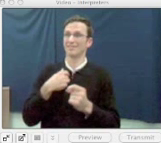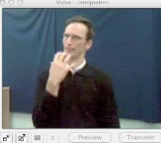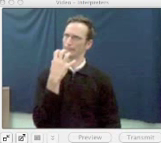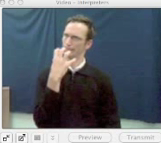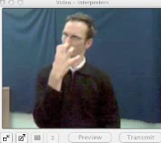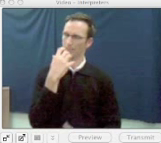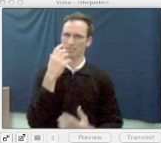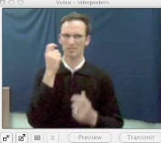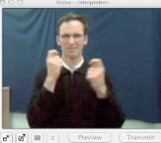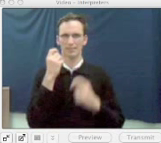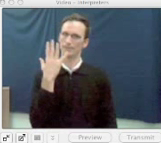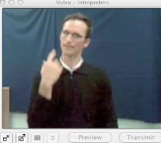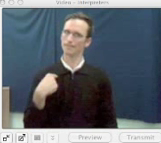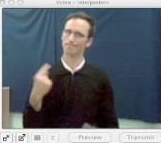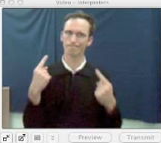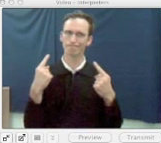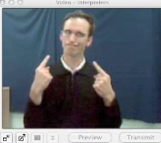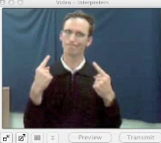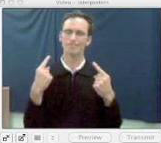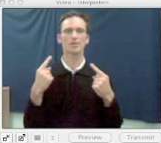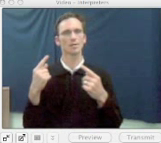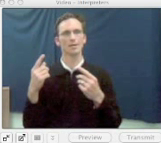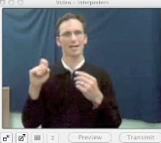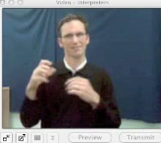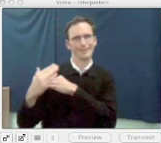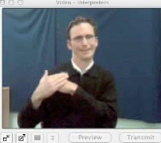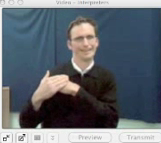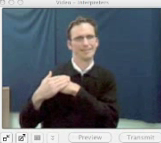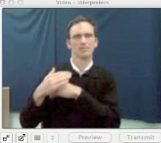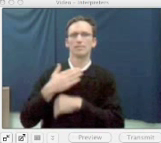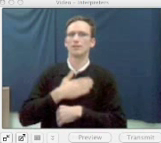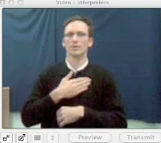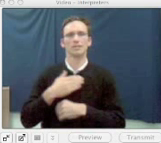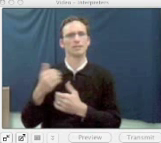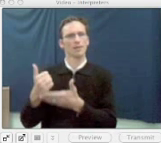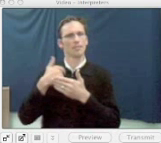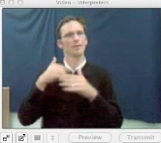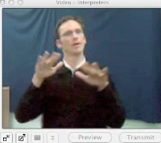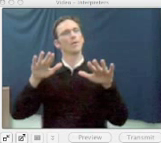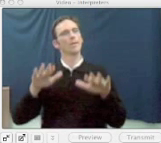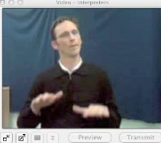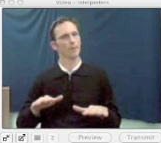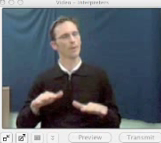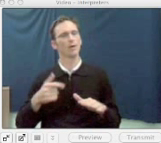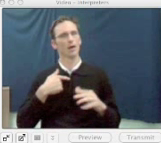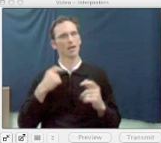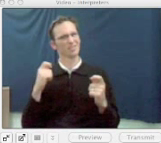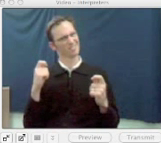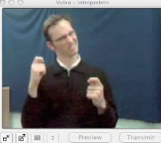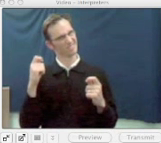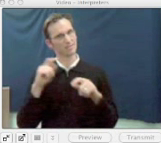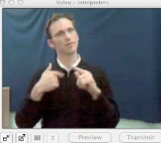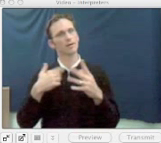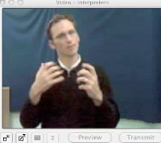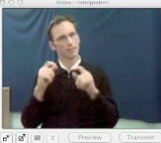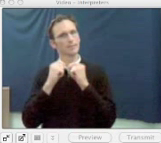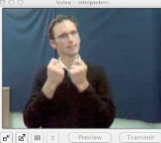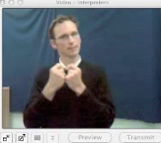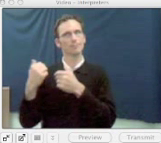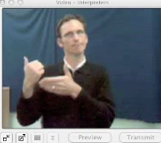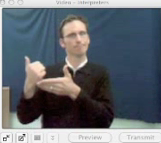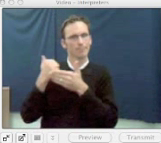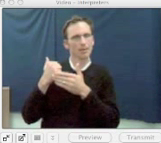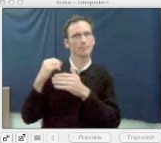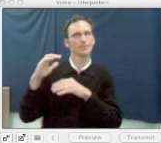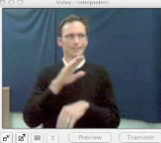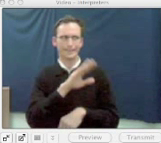apparent, because sometimes my facial expressions will convey something that I don't mean to convey, and I want someone to be able to tell me that. So I think, in